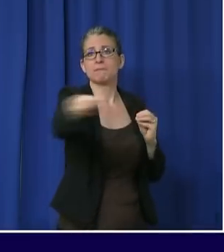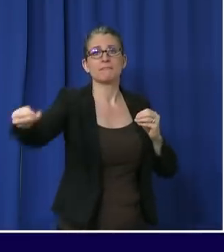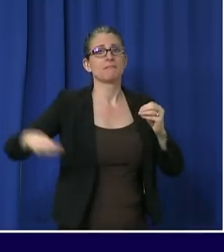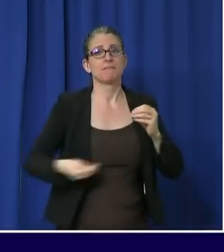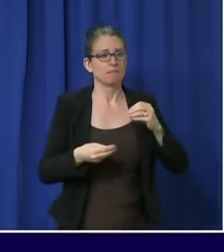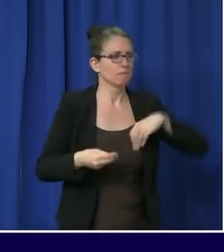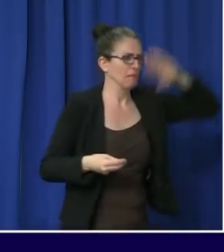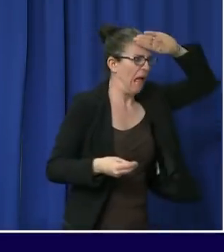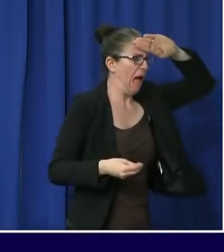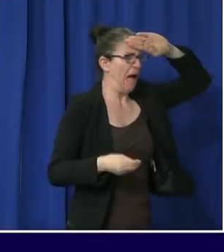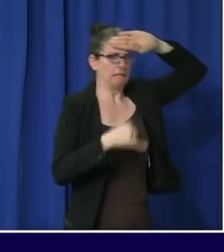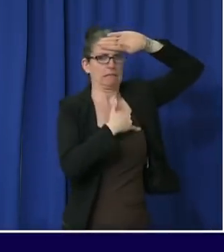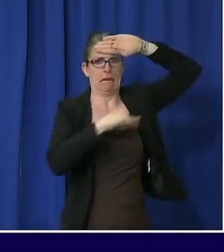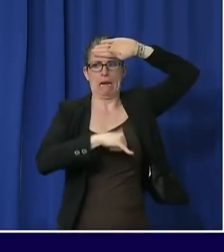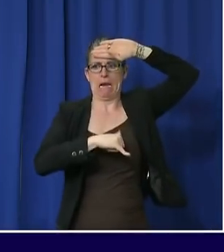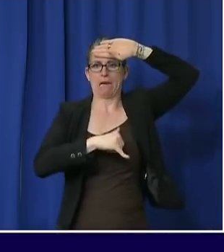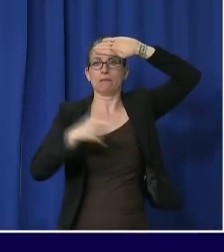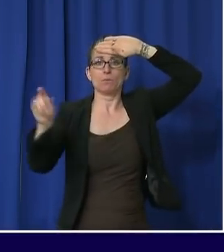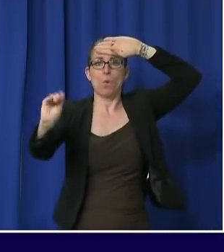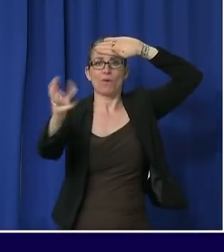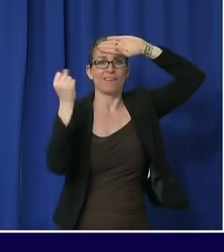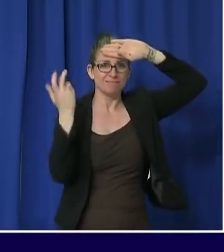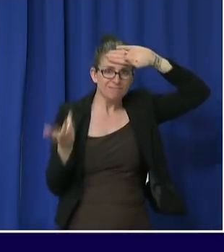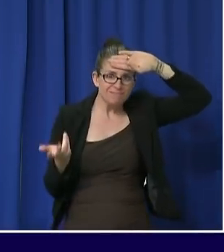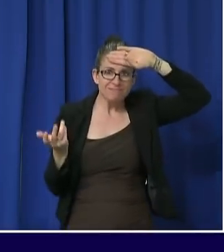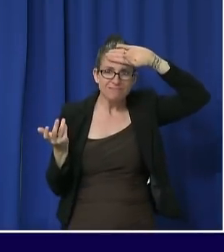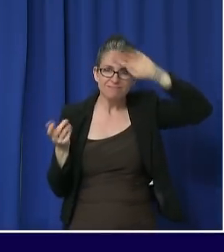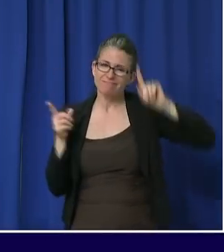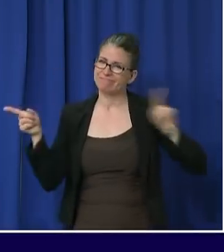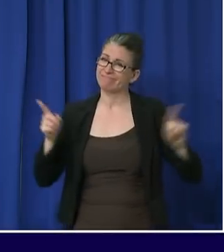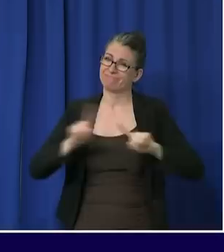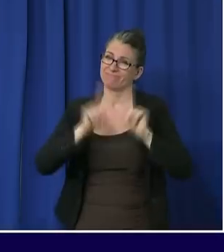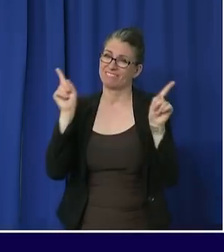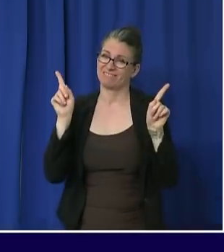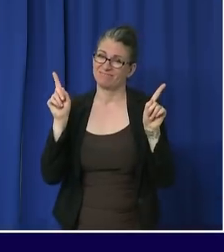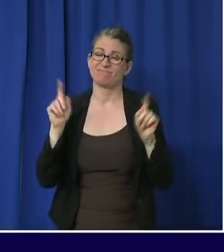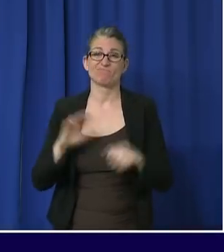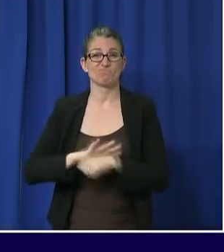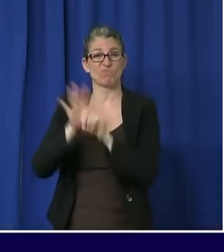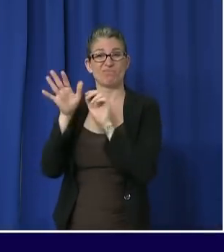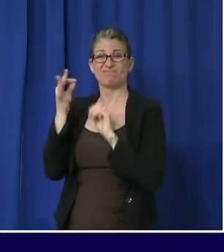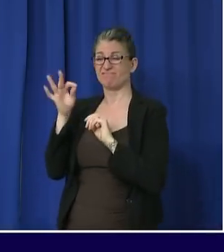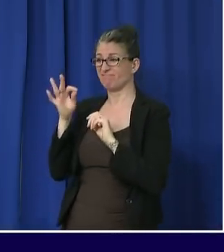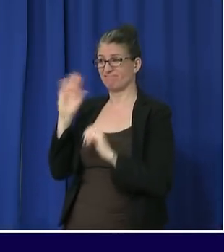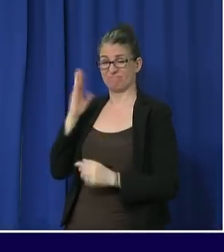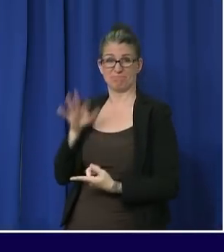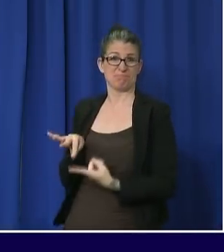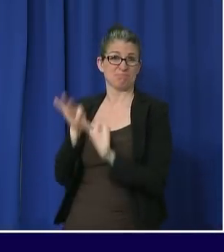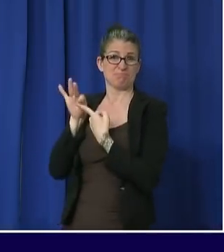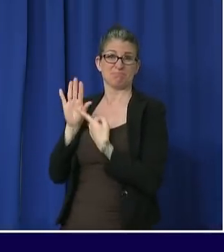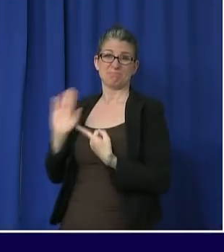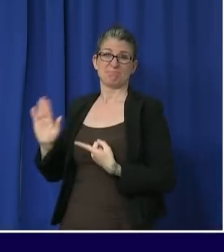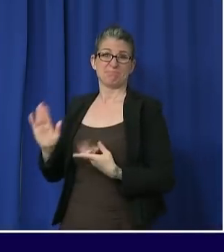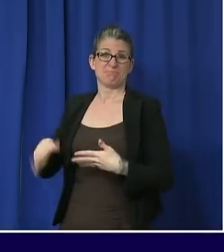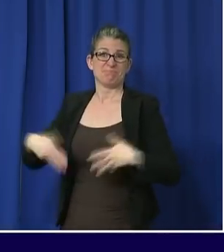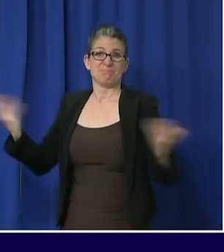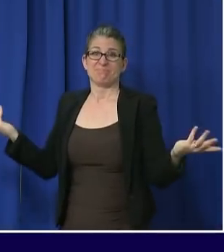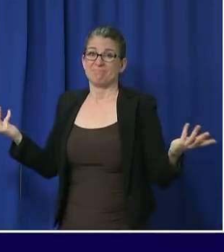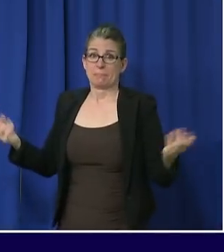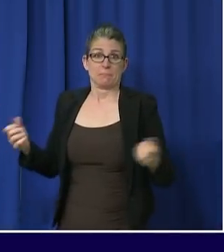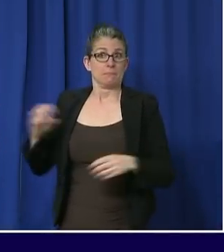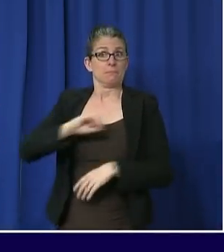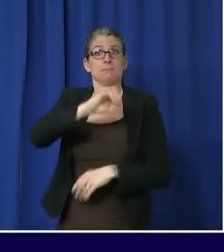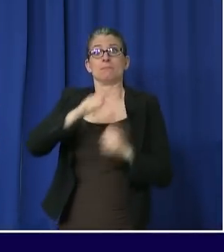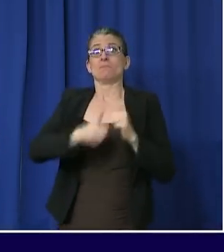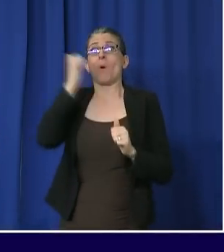us talk about at these meetings, the data with COVID-19 suggests that people are the most infectious the